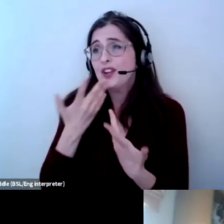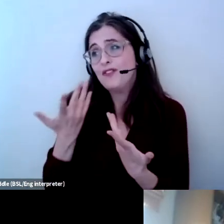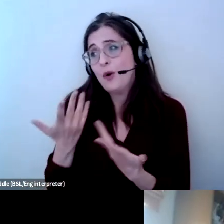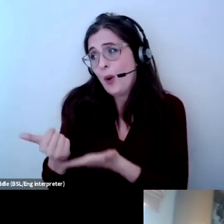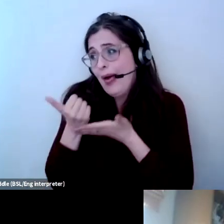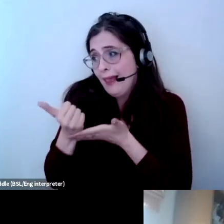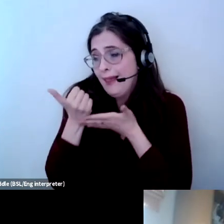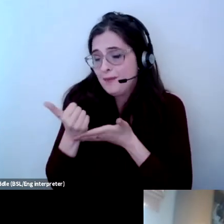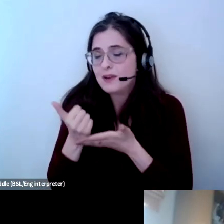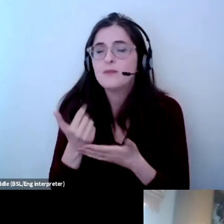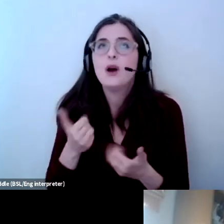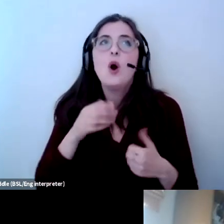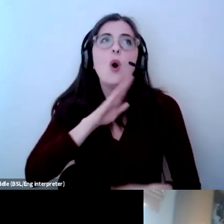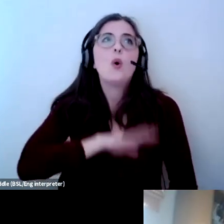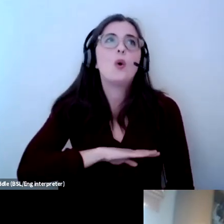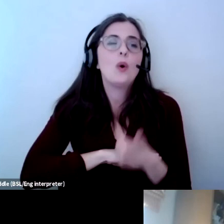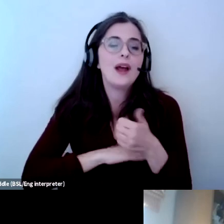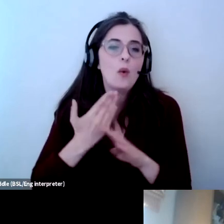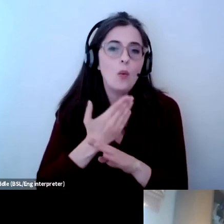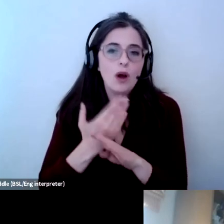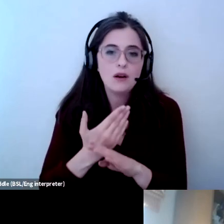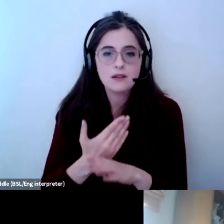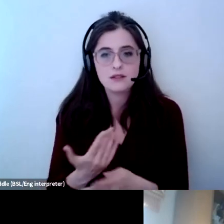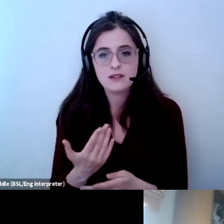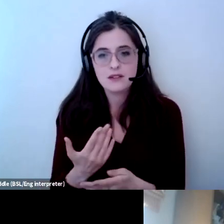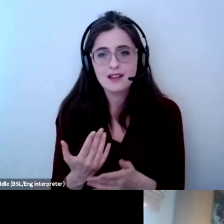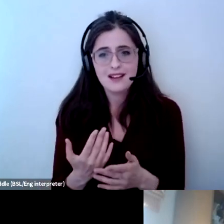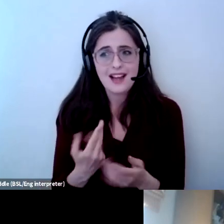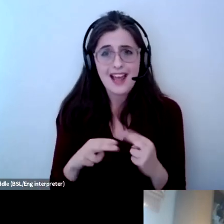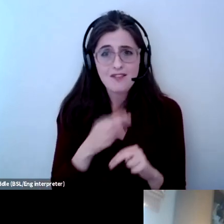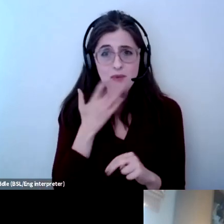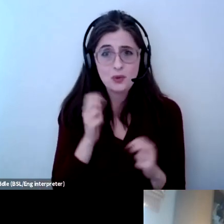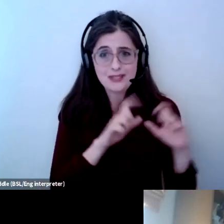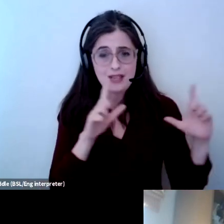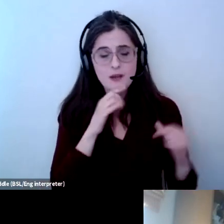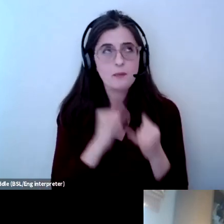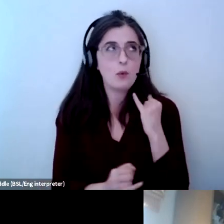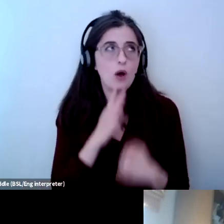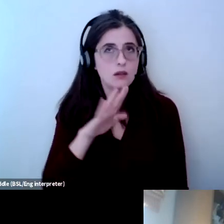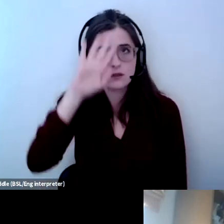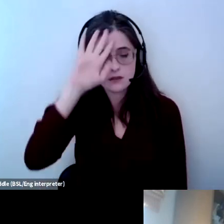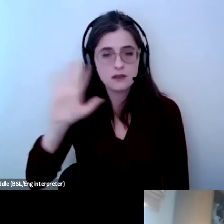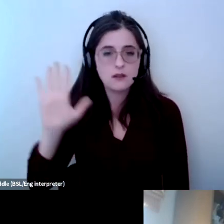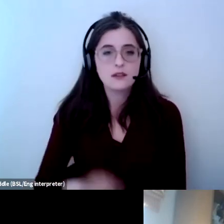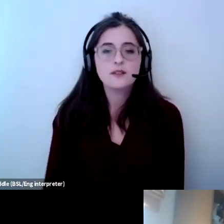I'm so glad that worked out, because it would have been worse without the slides. So, yeah, thank you. Okay.